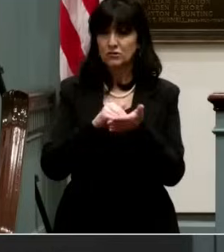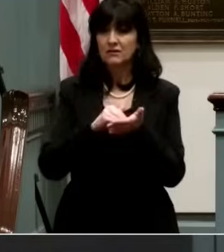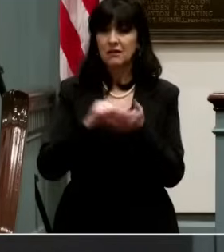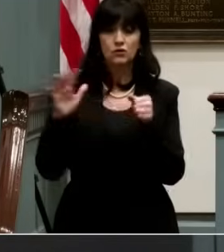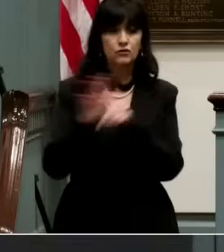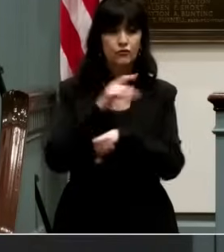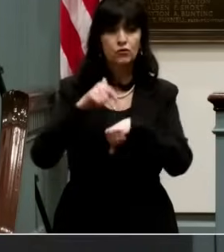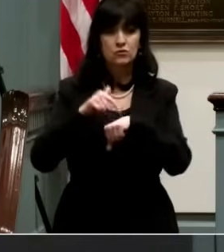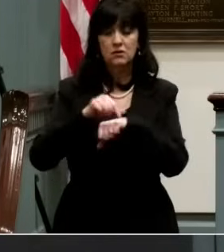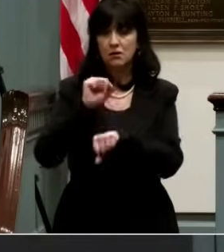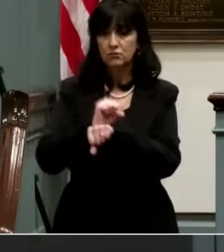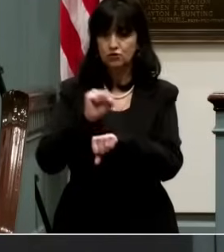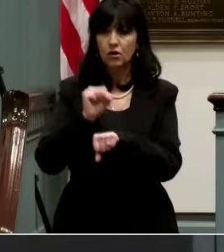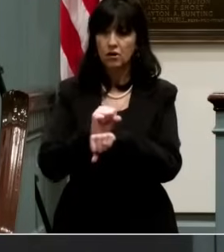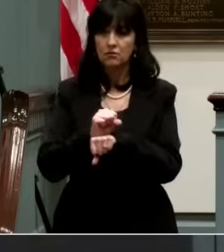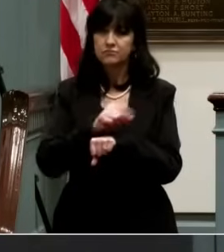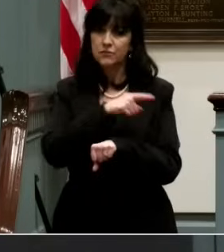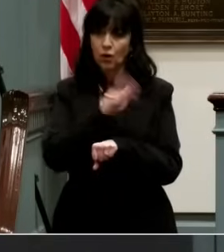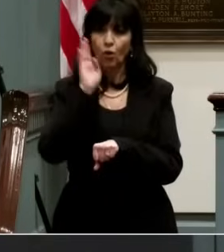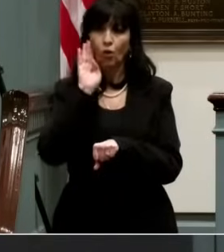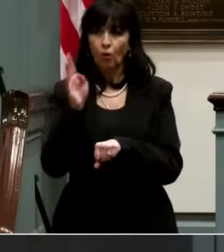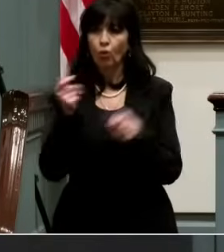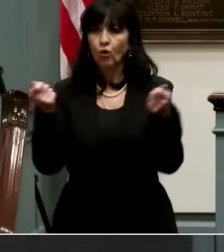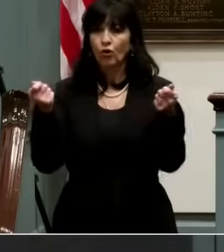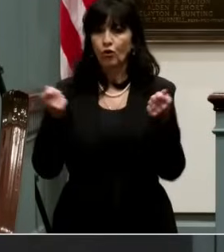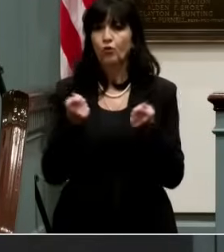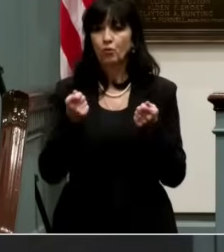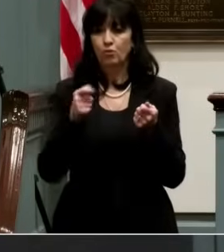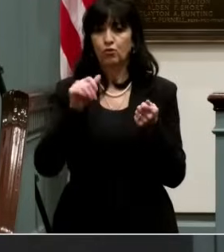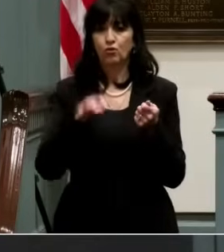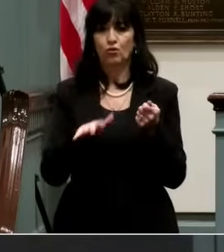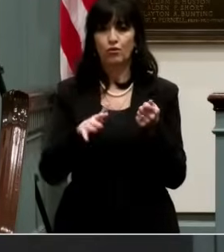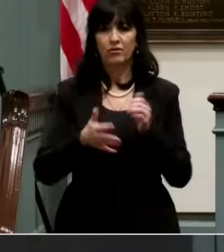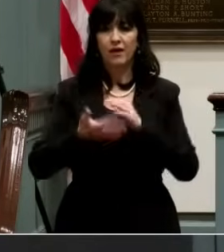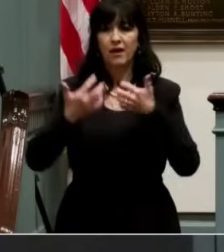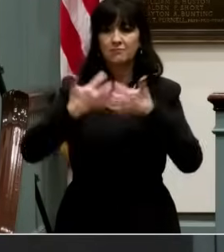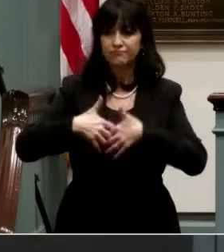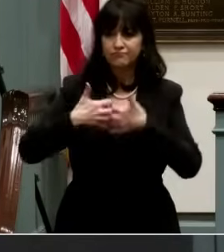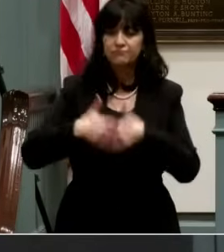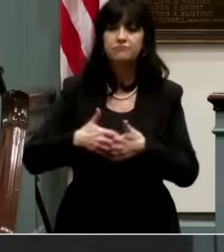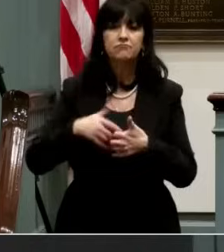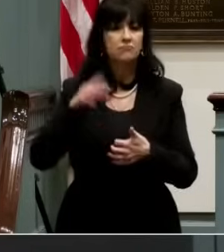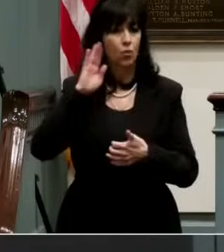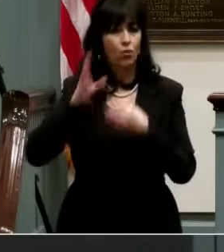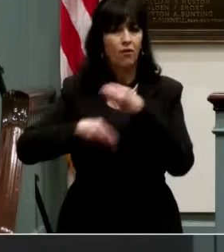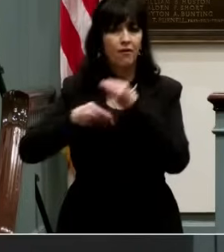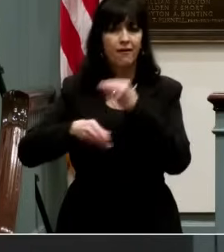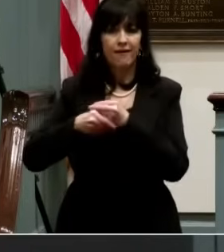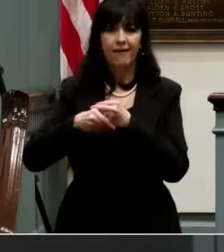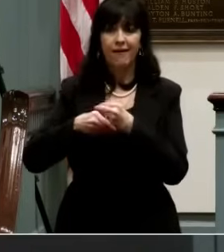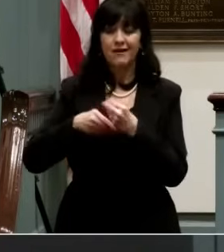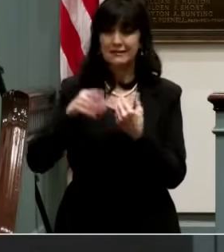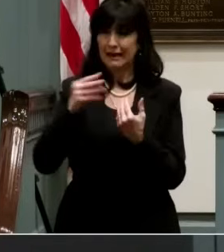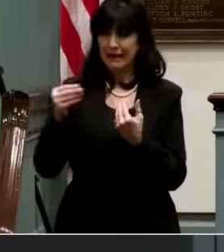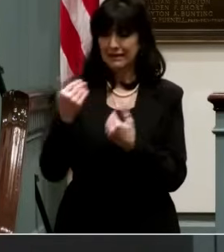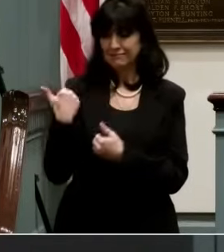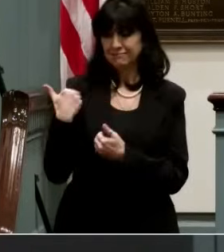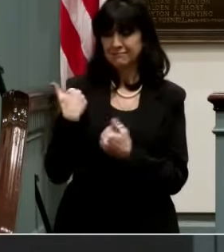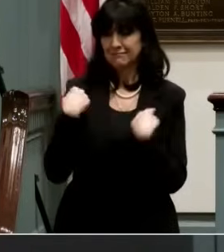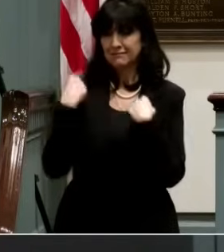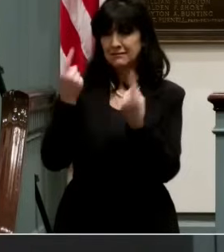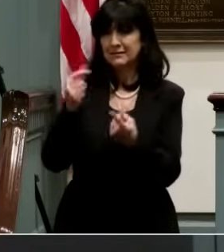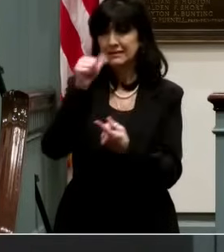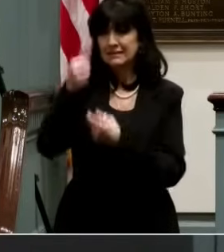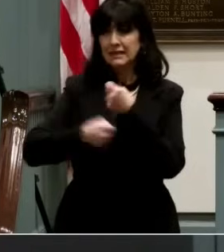It will also anchor industrial redevelopment in western Middletown, where the town has added hundreds of jobs in the past decade. And this hasn't